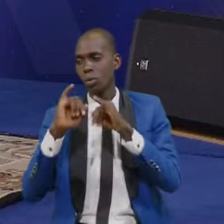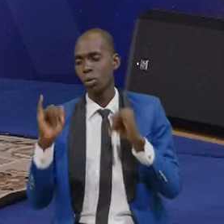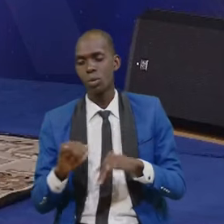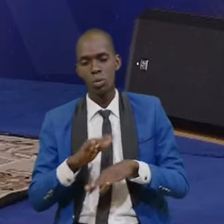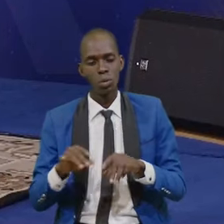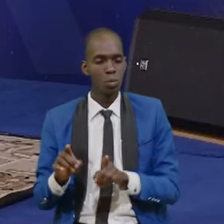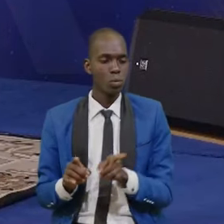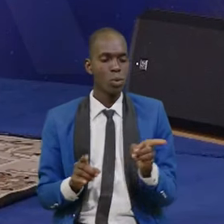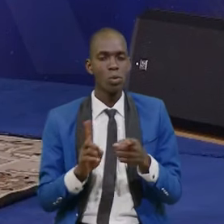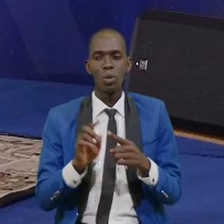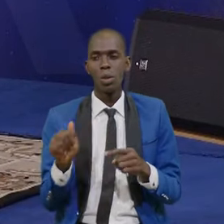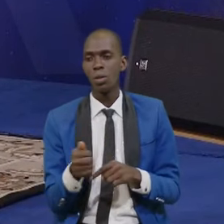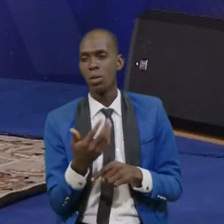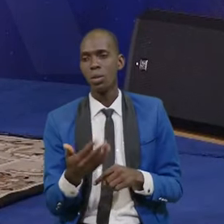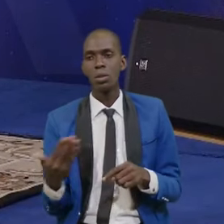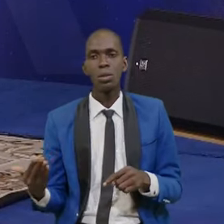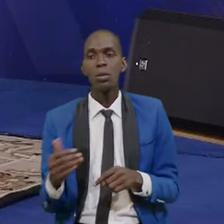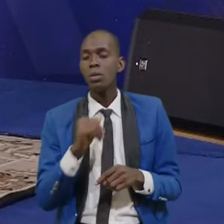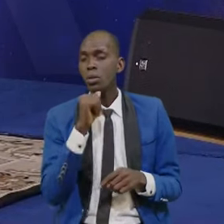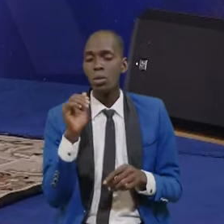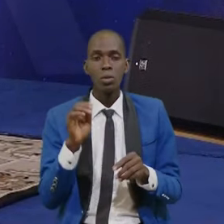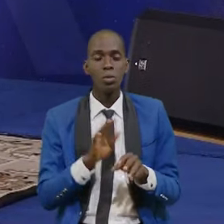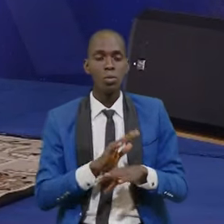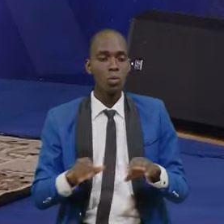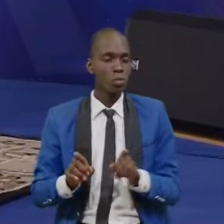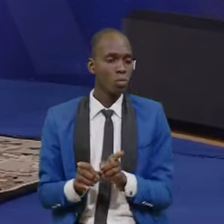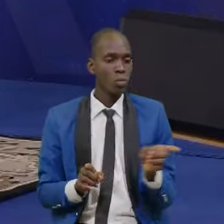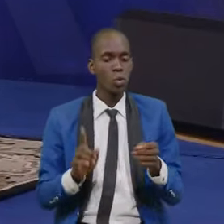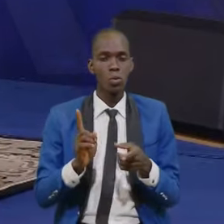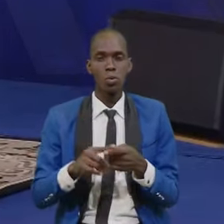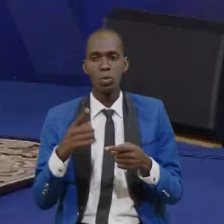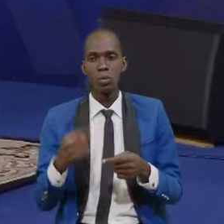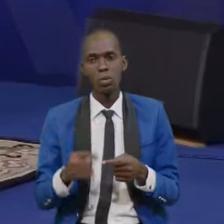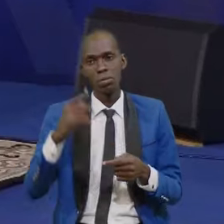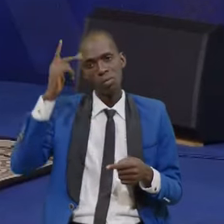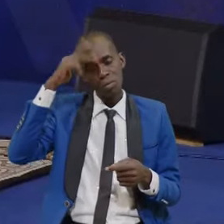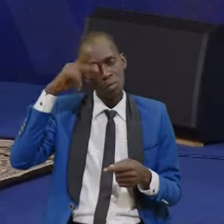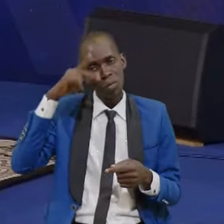thing, not even psychology, not the philosophy of men. You